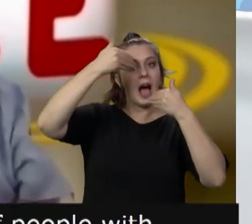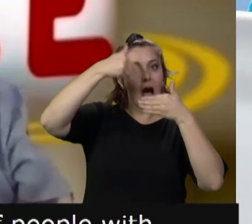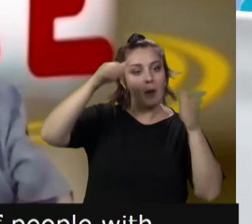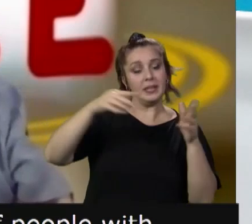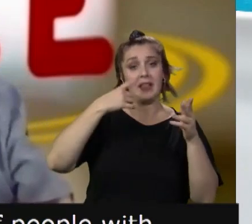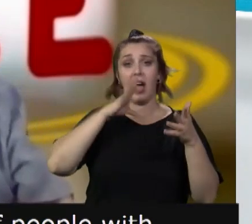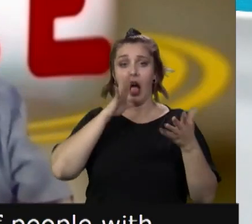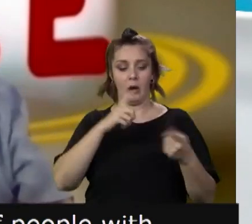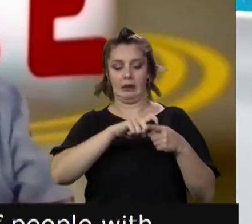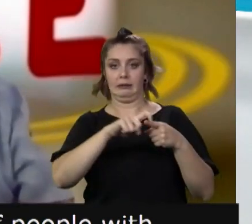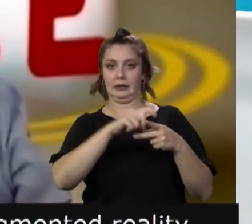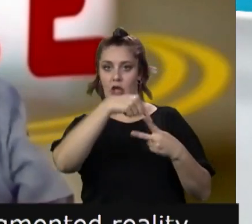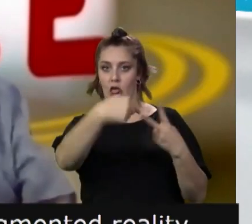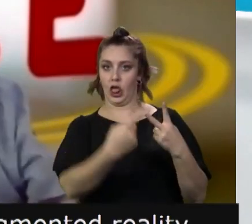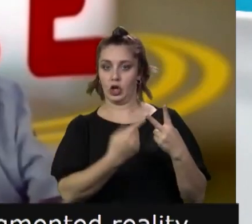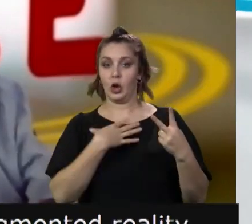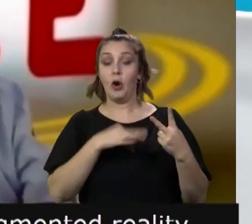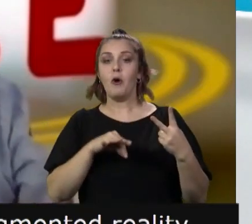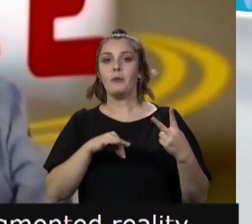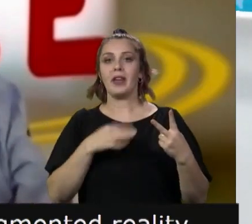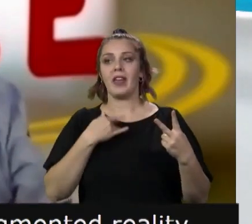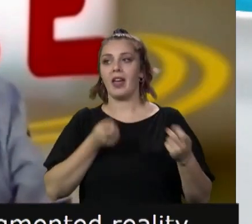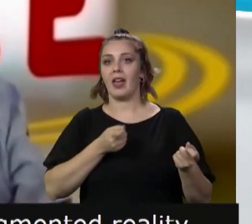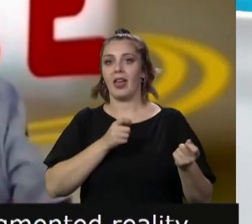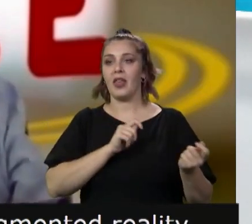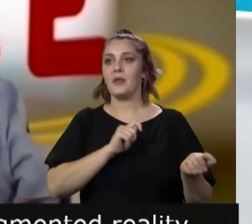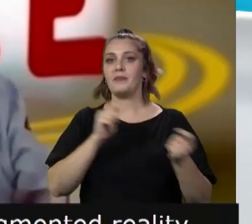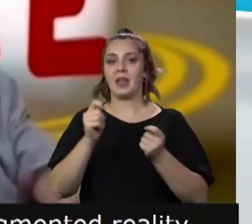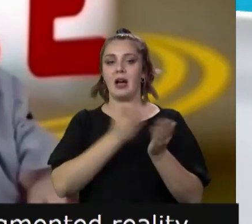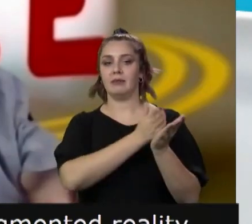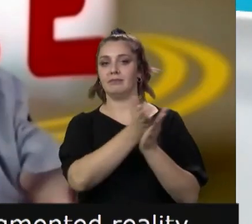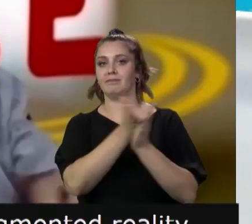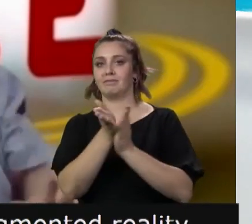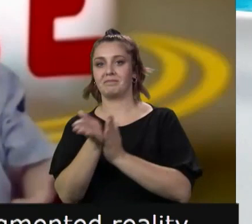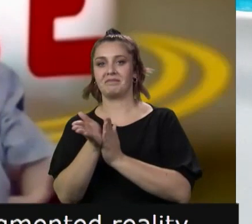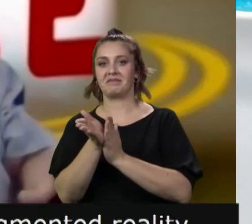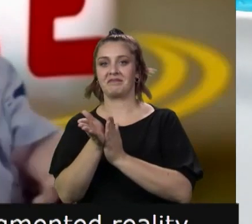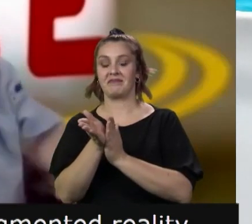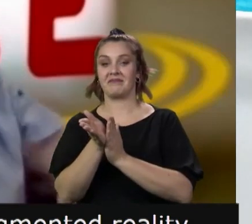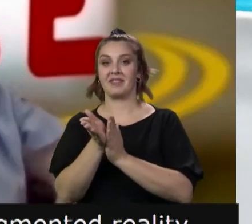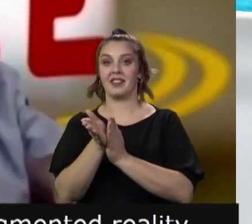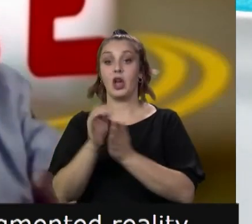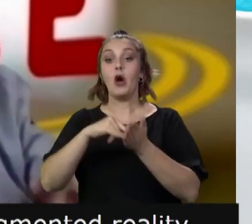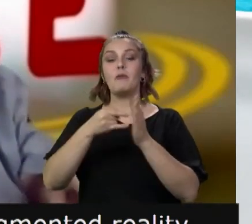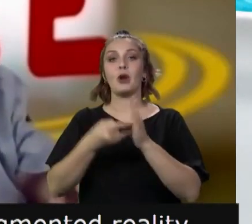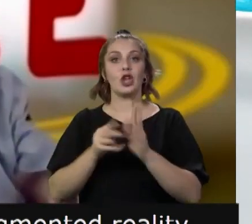reality are the two types that now being promoted and can really be used